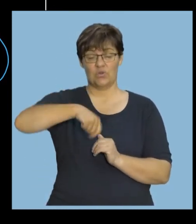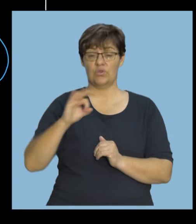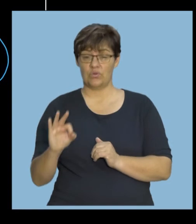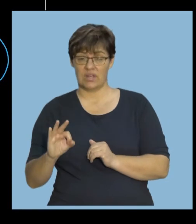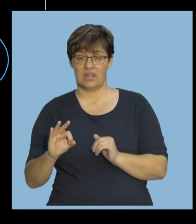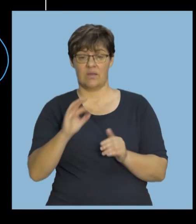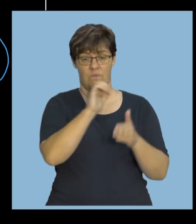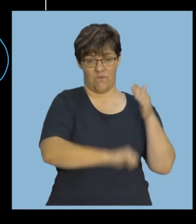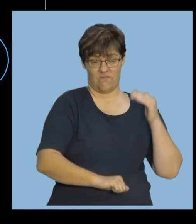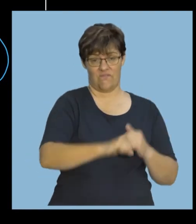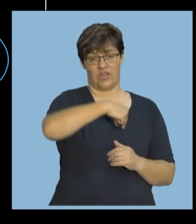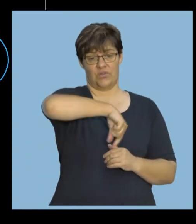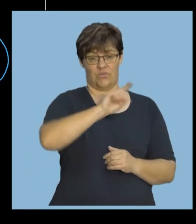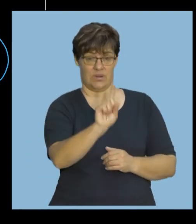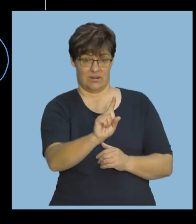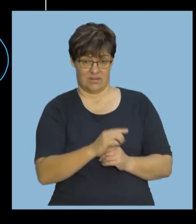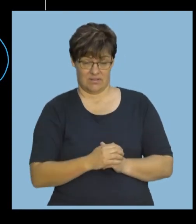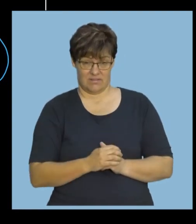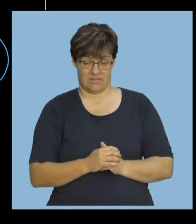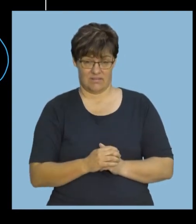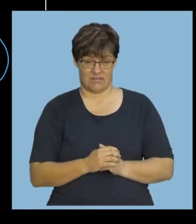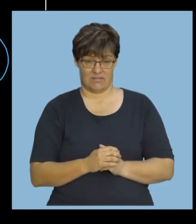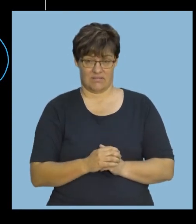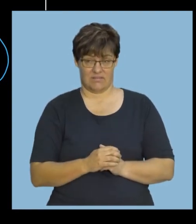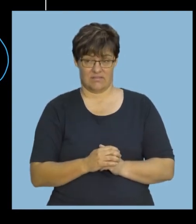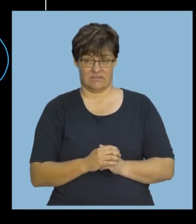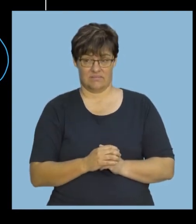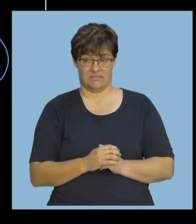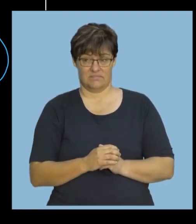is Q3 minus Q1.